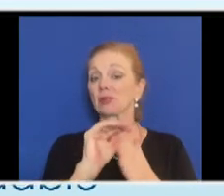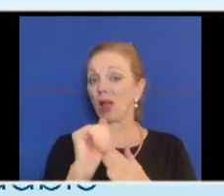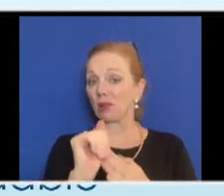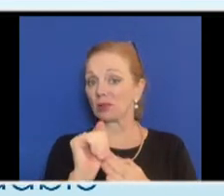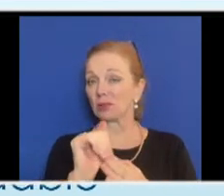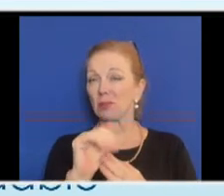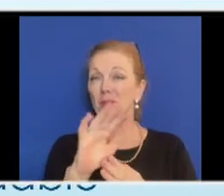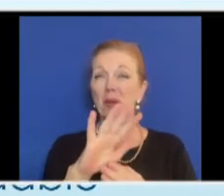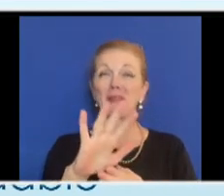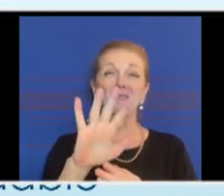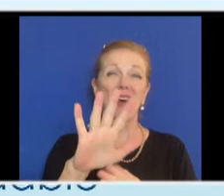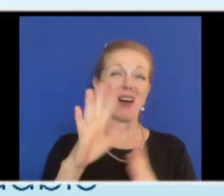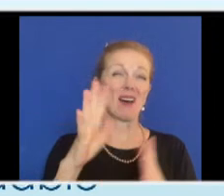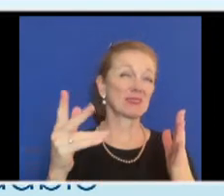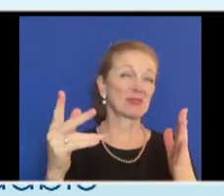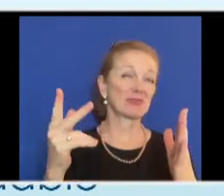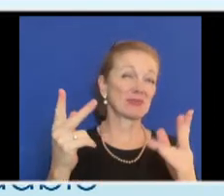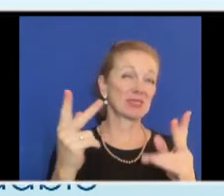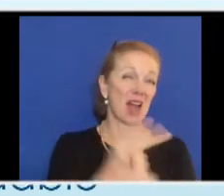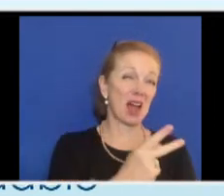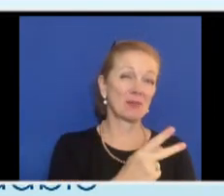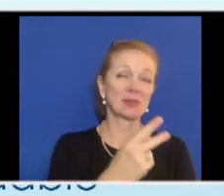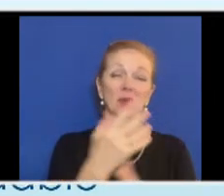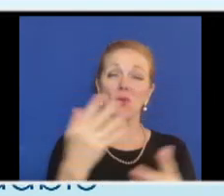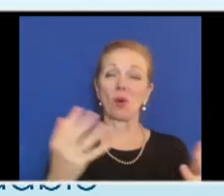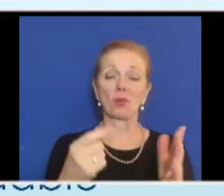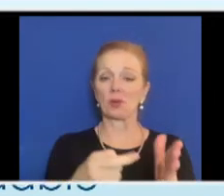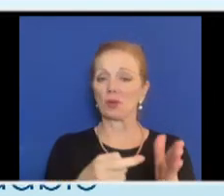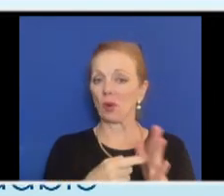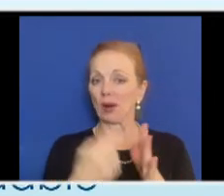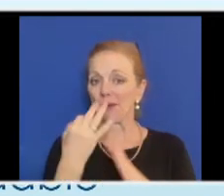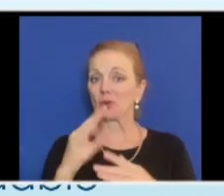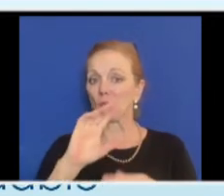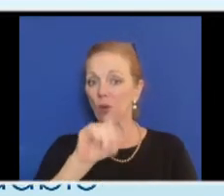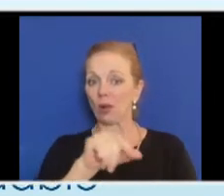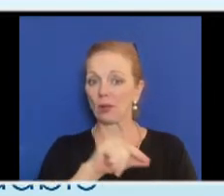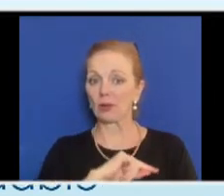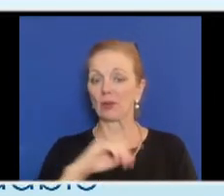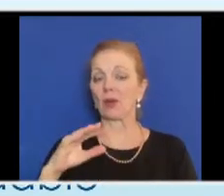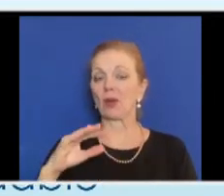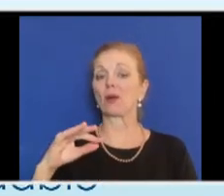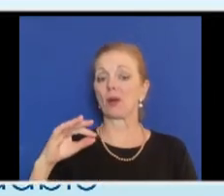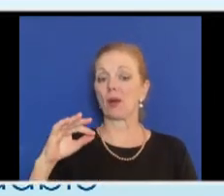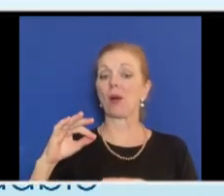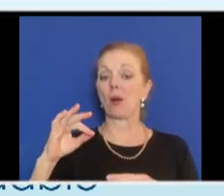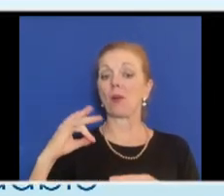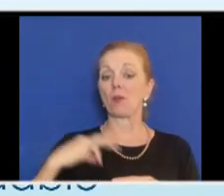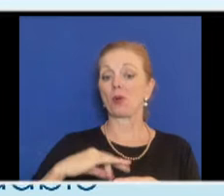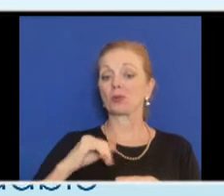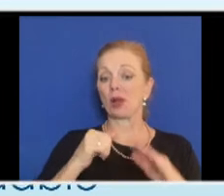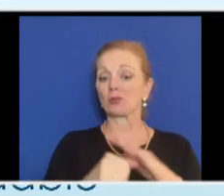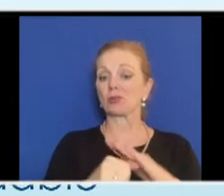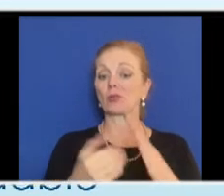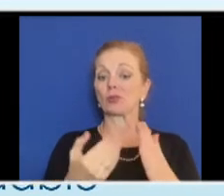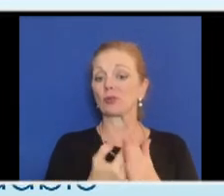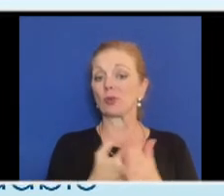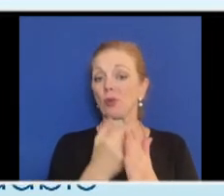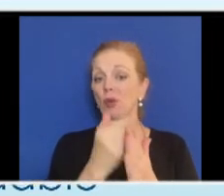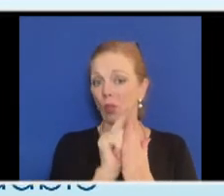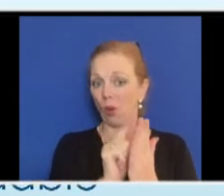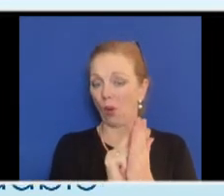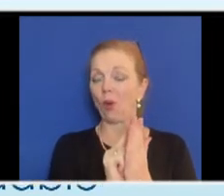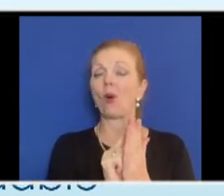five times what is what would be required if you were qualifying for a bonus under the new ordinance so we think that's substantial